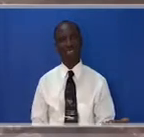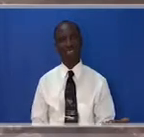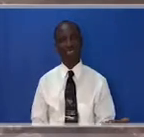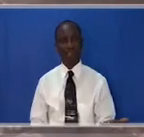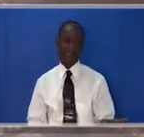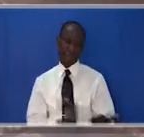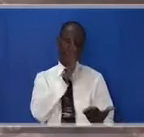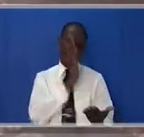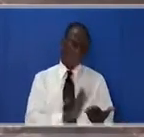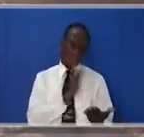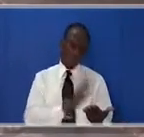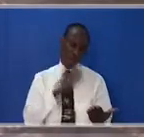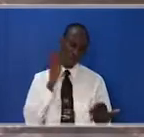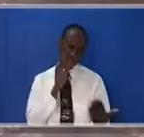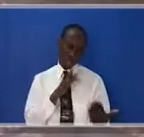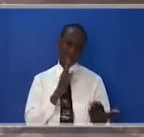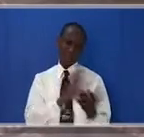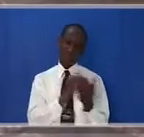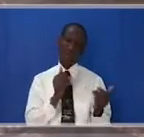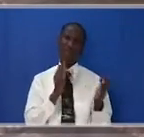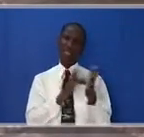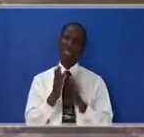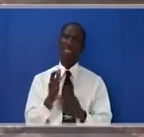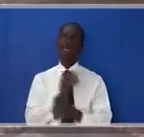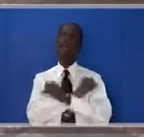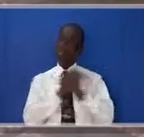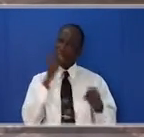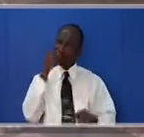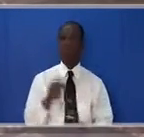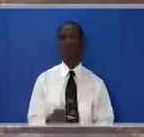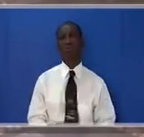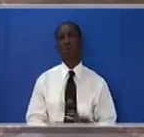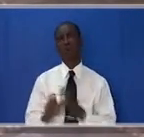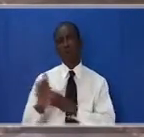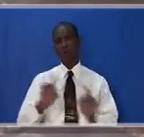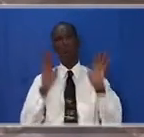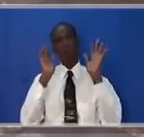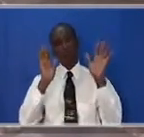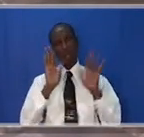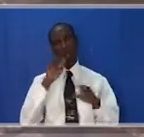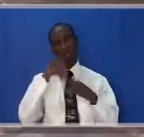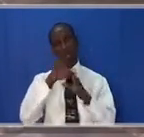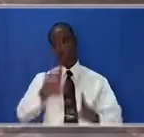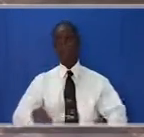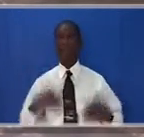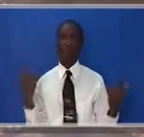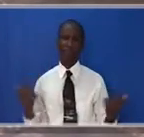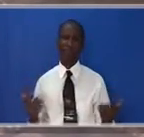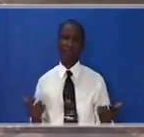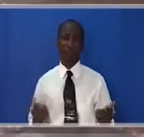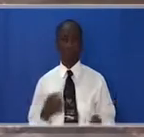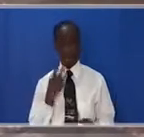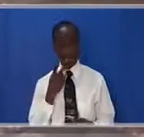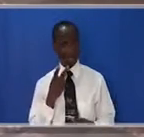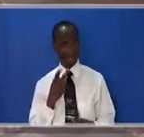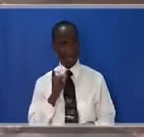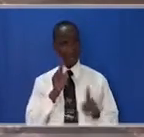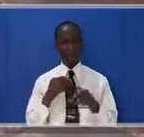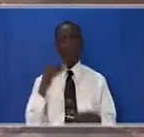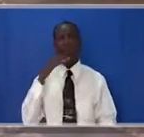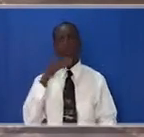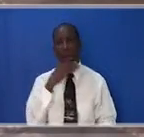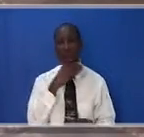won ya ho brase se obagie dia ewurade obayie awonwade ne nsenche ne wa brabo on we se omo atro ne